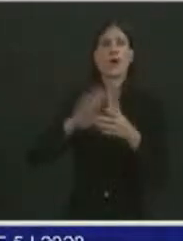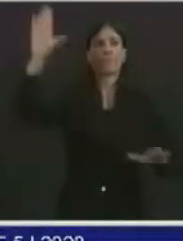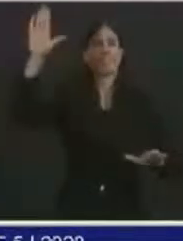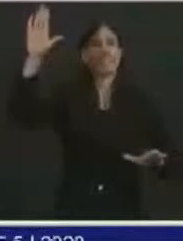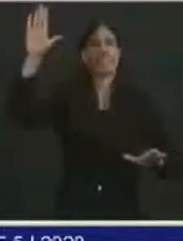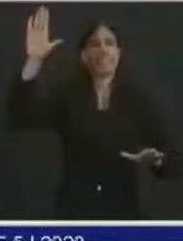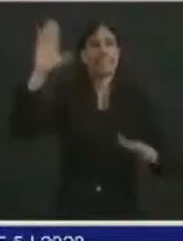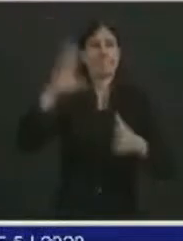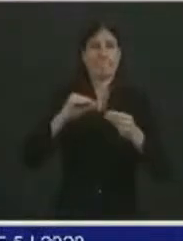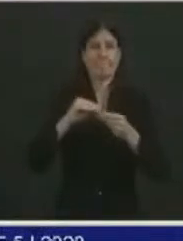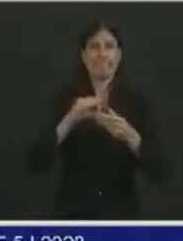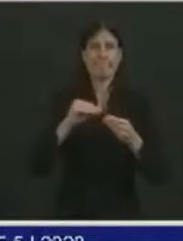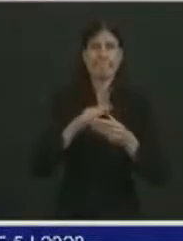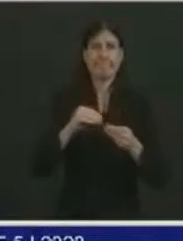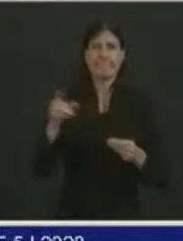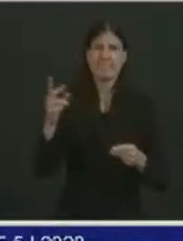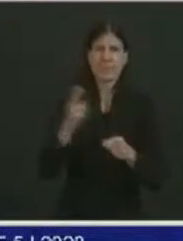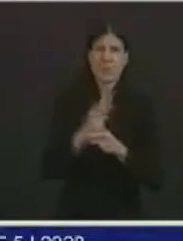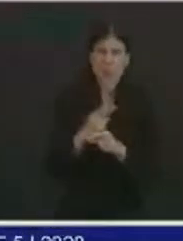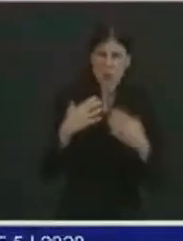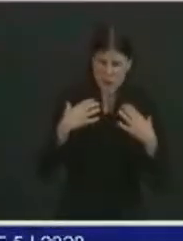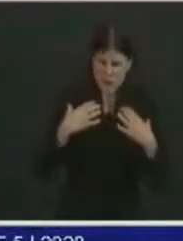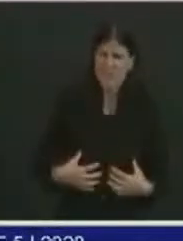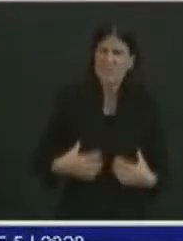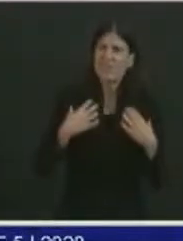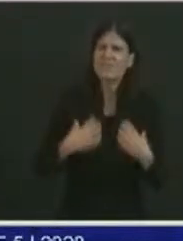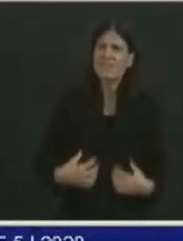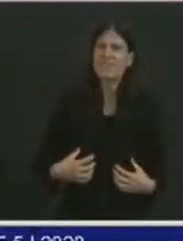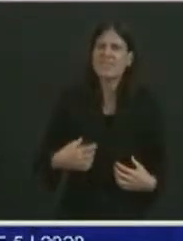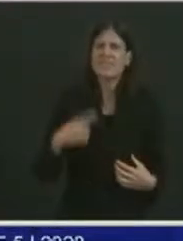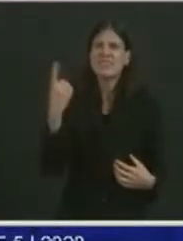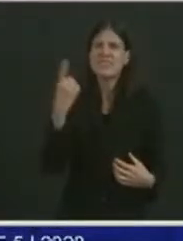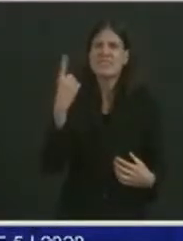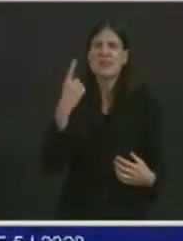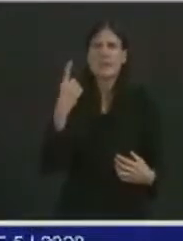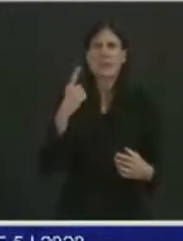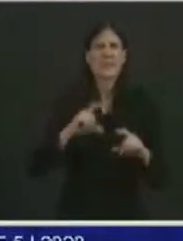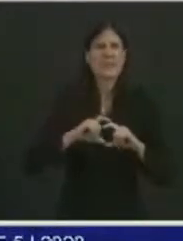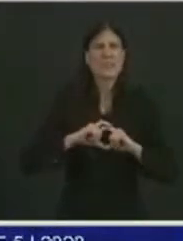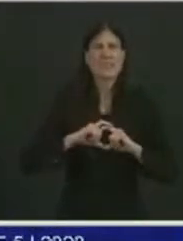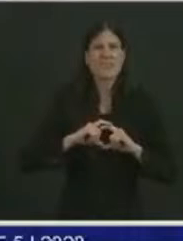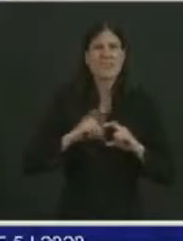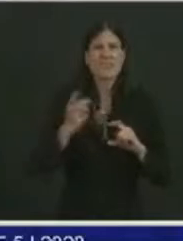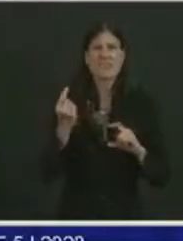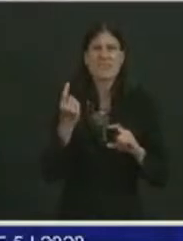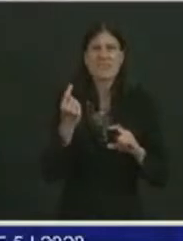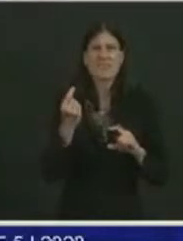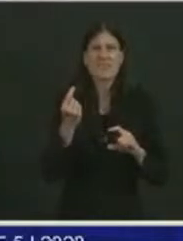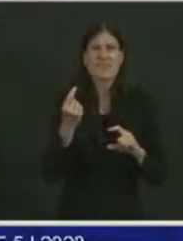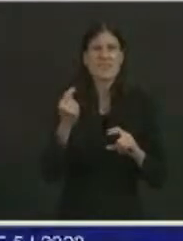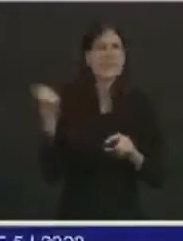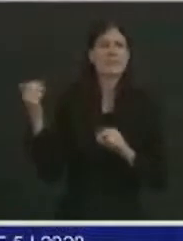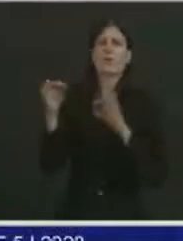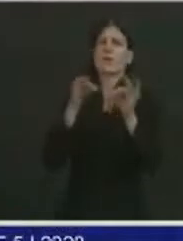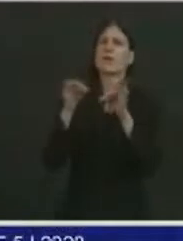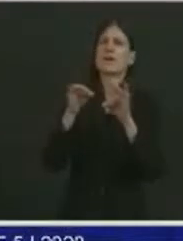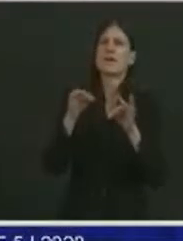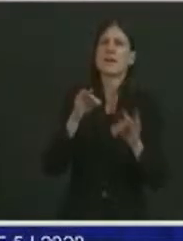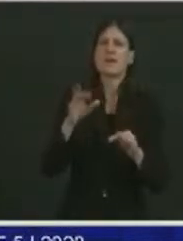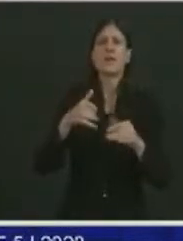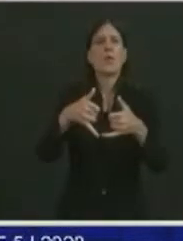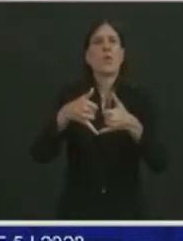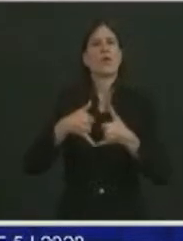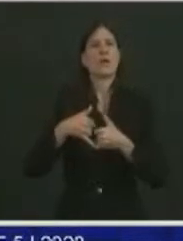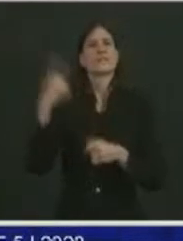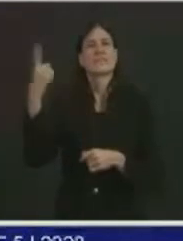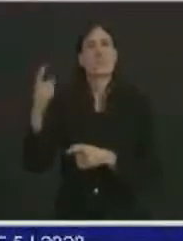called a gorget. The gorget around your neck. Are you the senior law enforcement official in Rhode